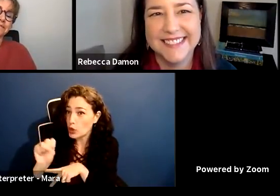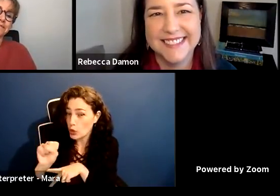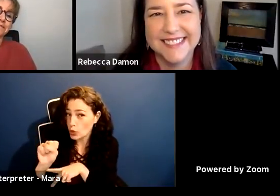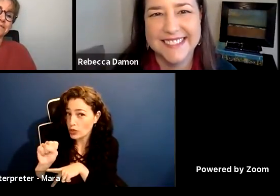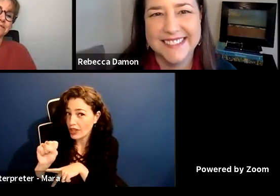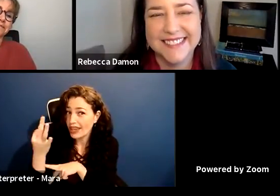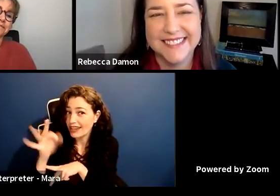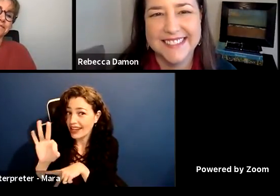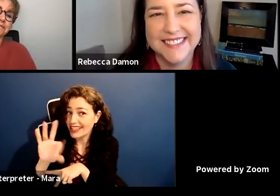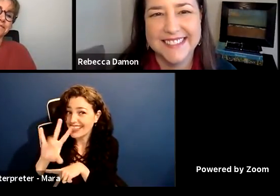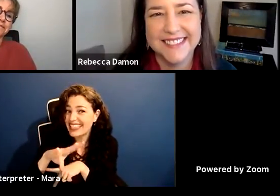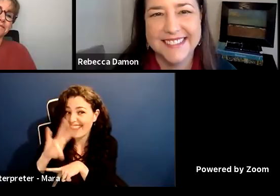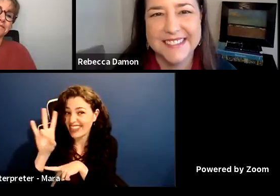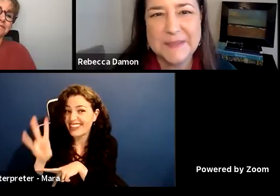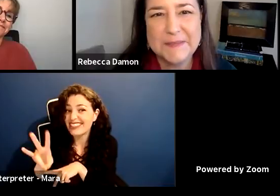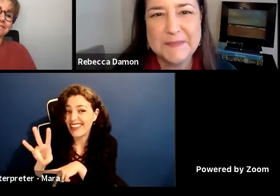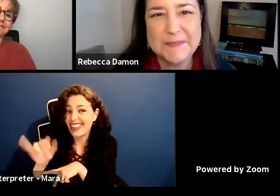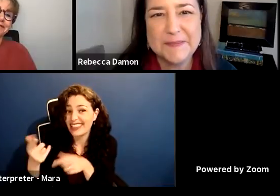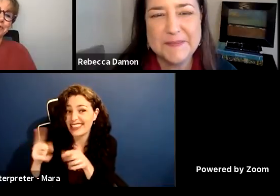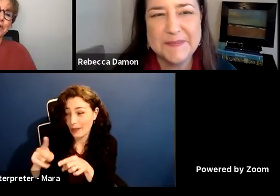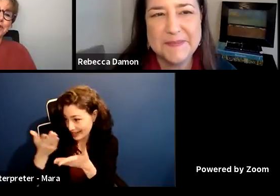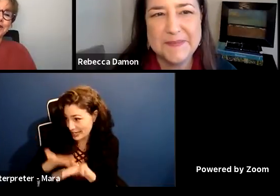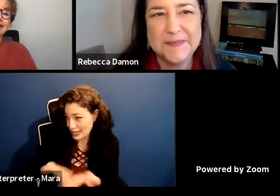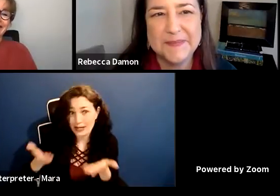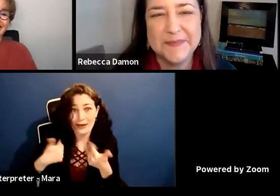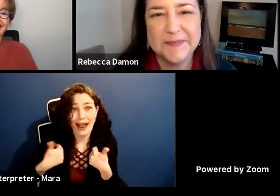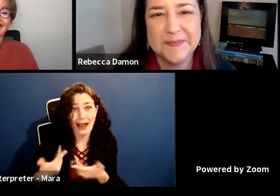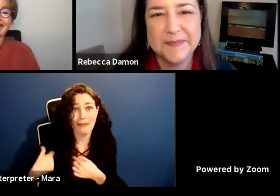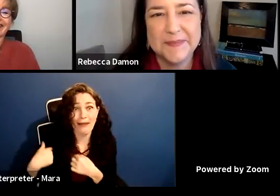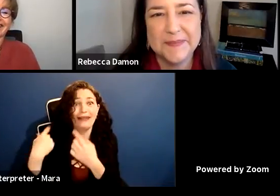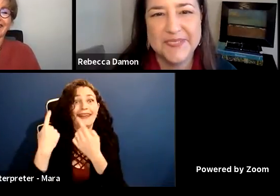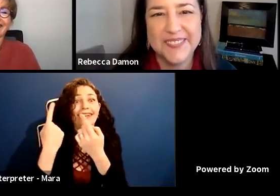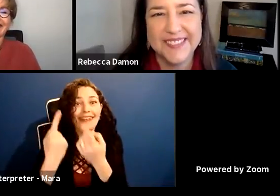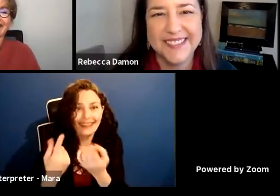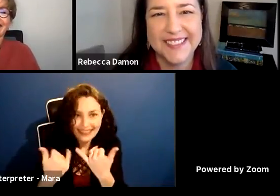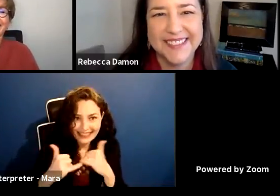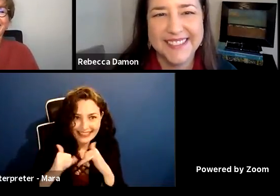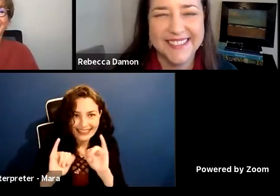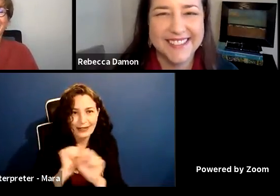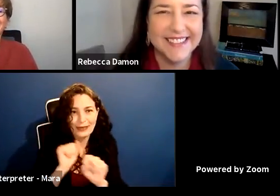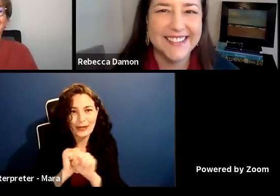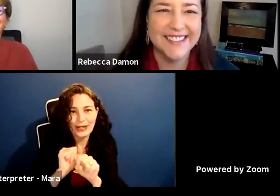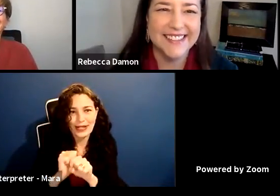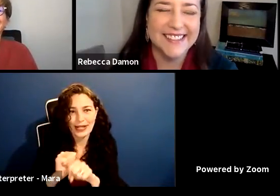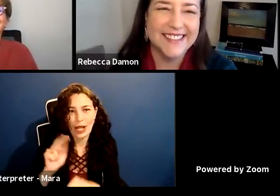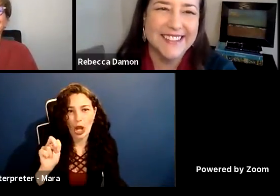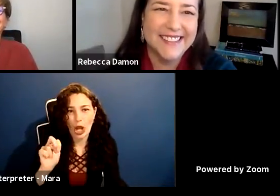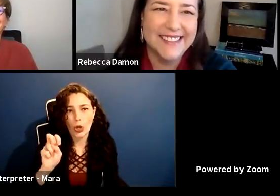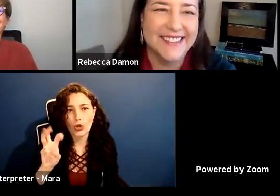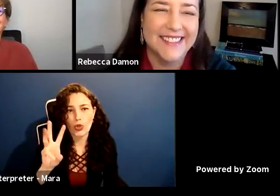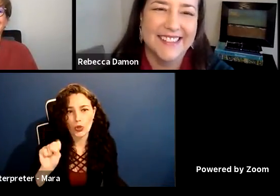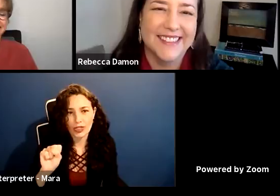1977, okay? And here I am in the news still 40 some years later.